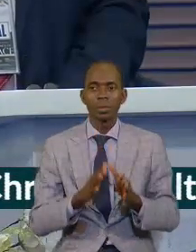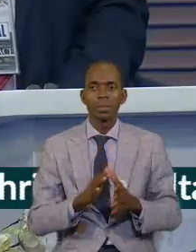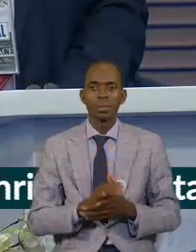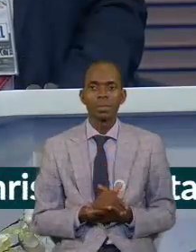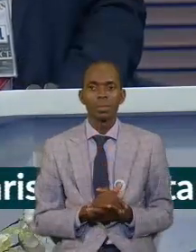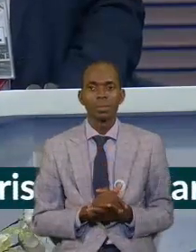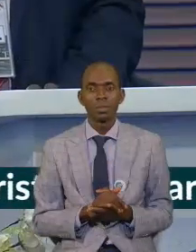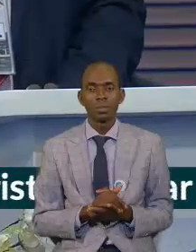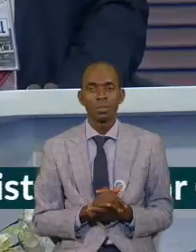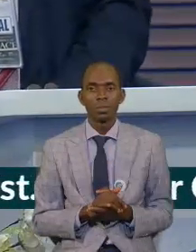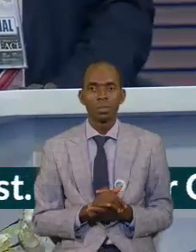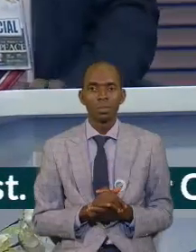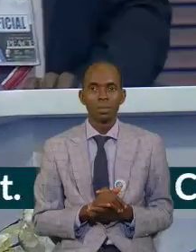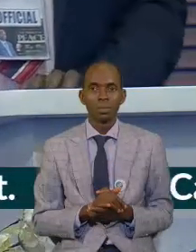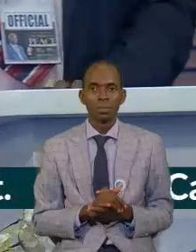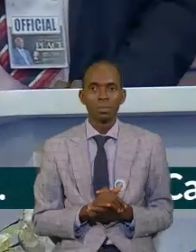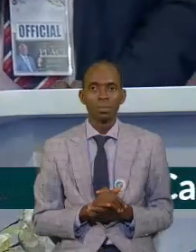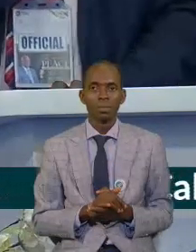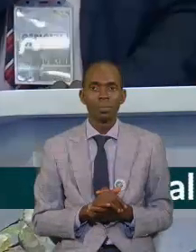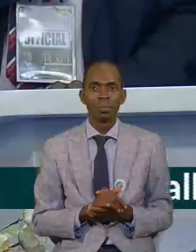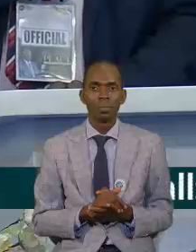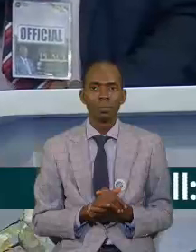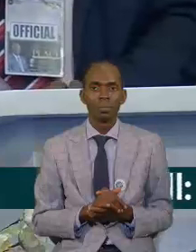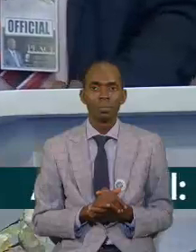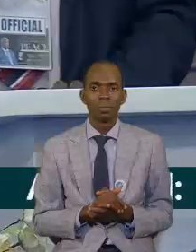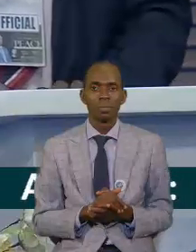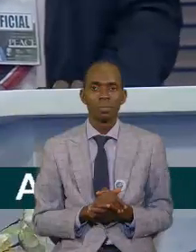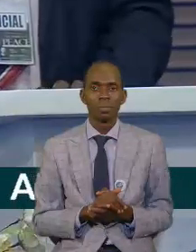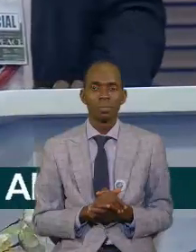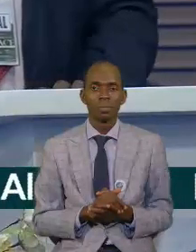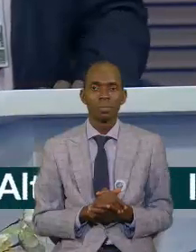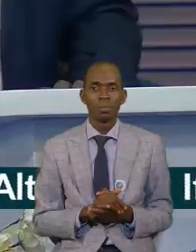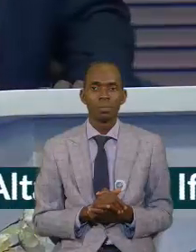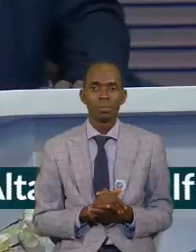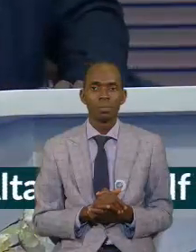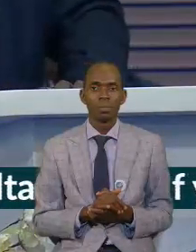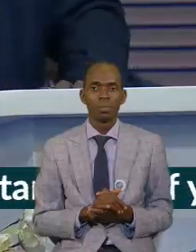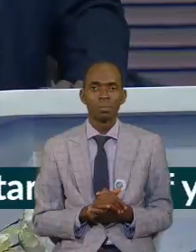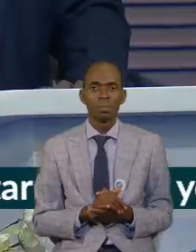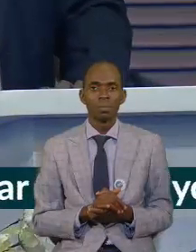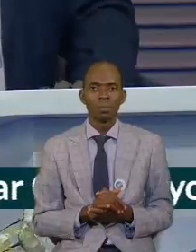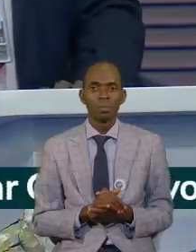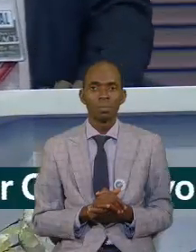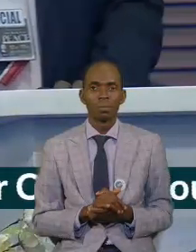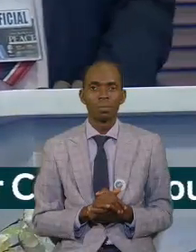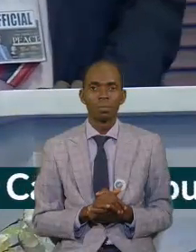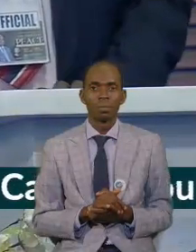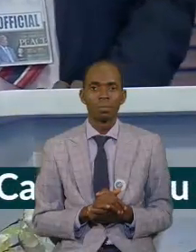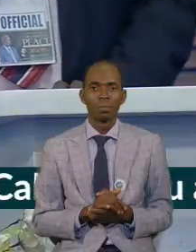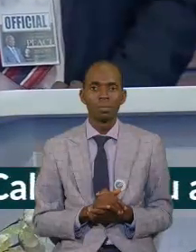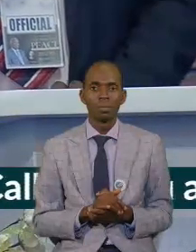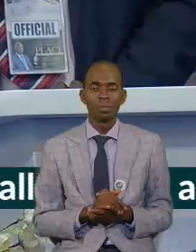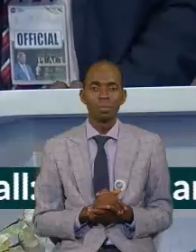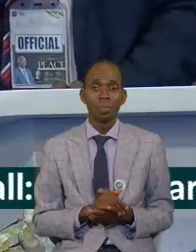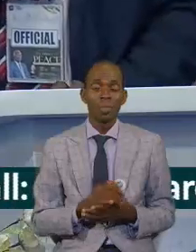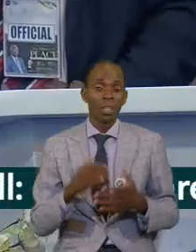Et c'est ce jour qui débute votre invitation en permanence. This day is